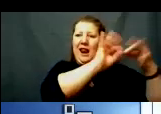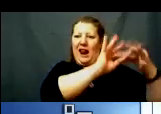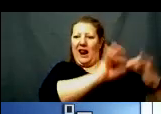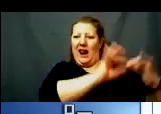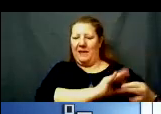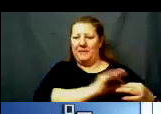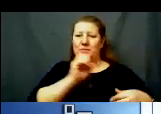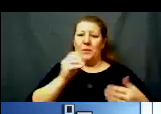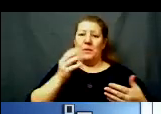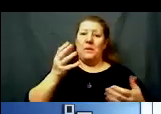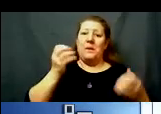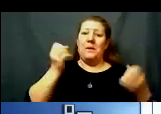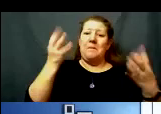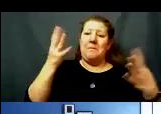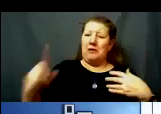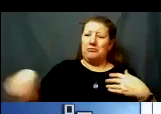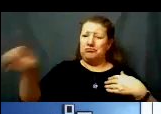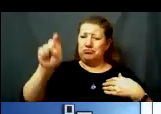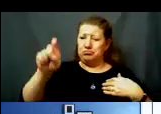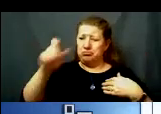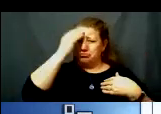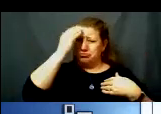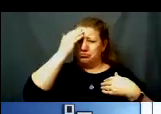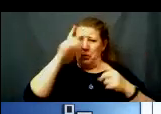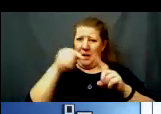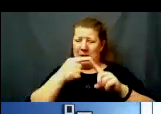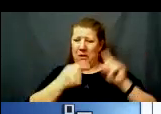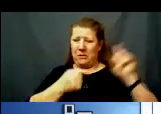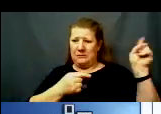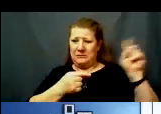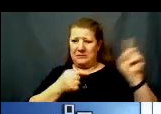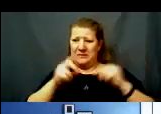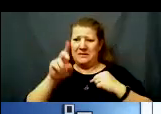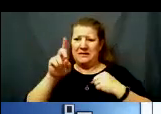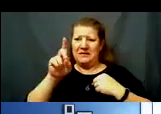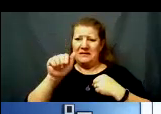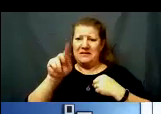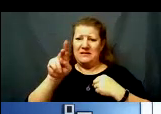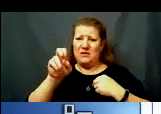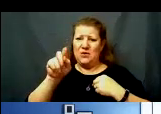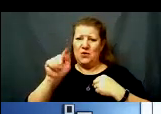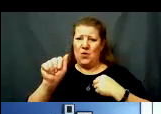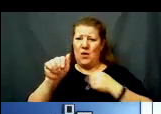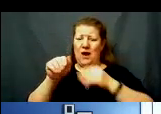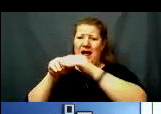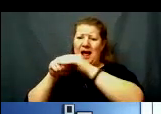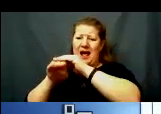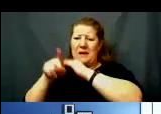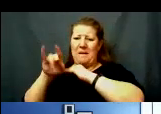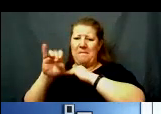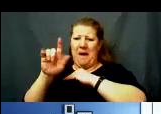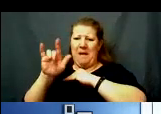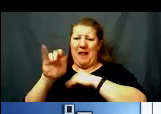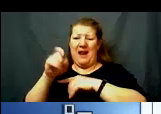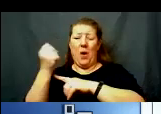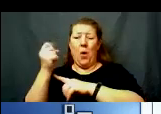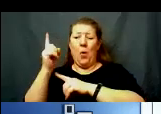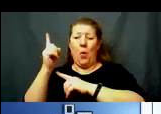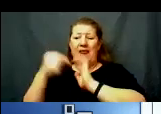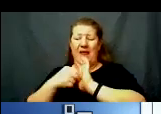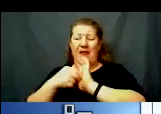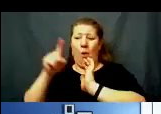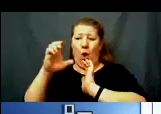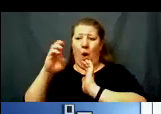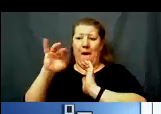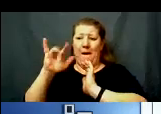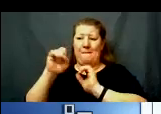familiar, hopefully, with the Dakota Access Pipeline. This was the, and is still the 1,100 mile pipeline that's